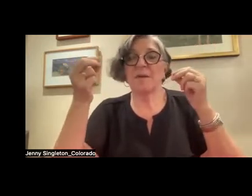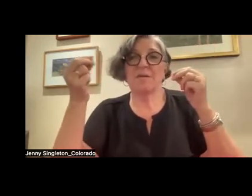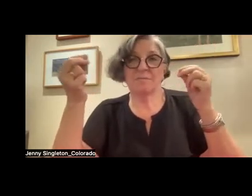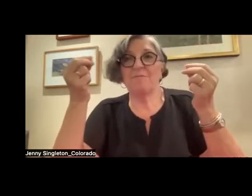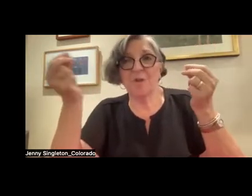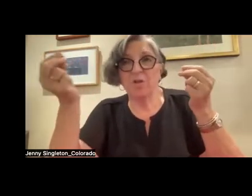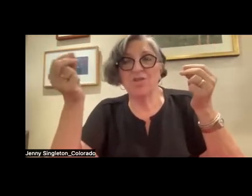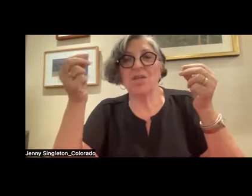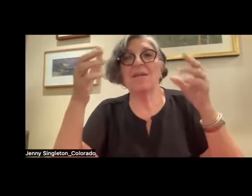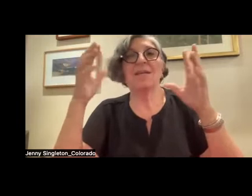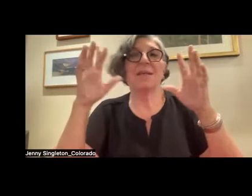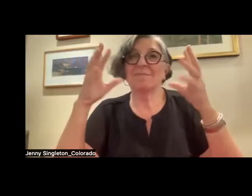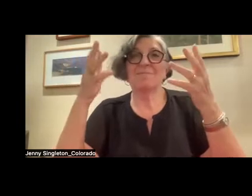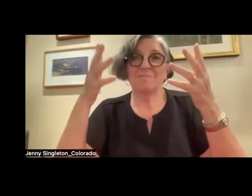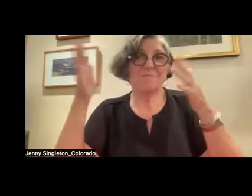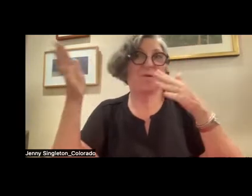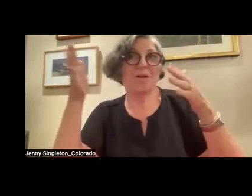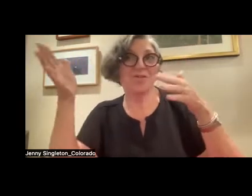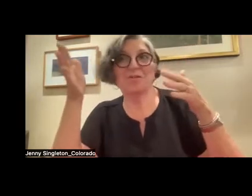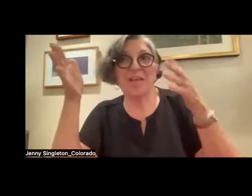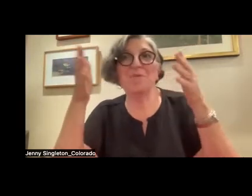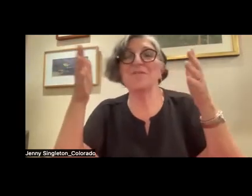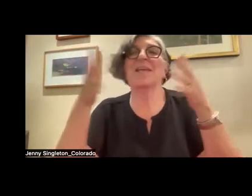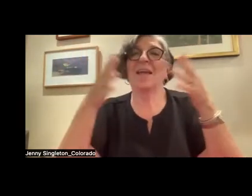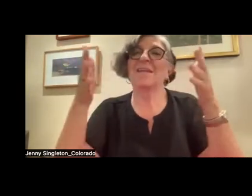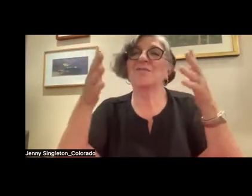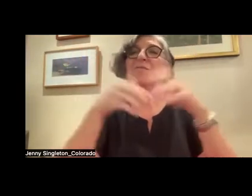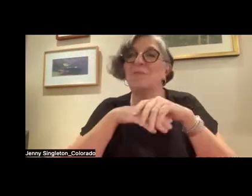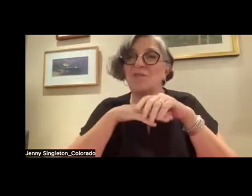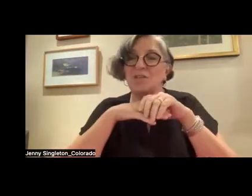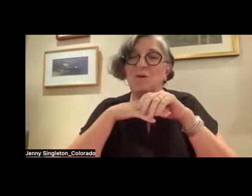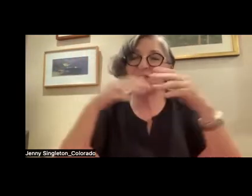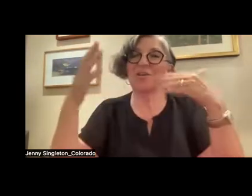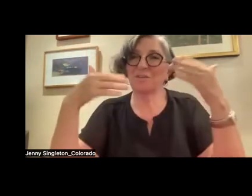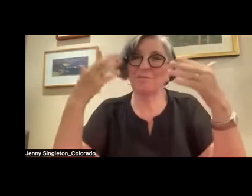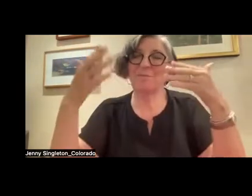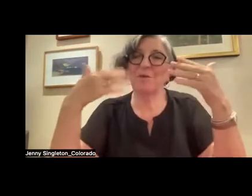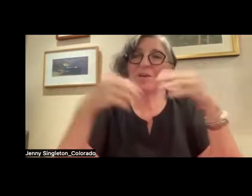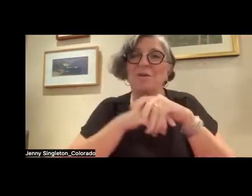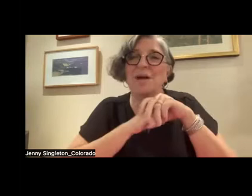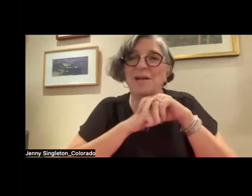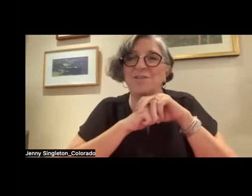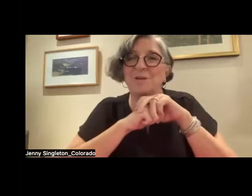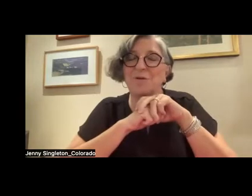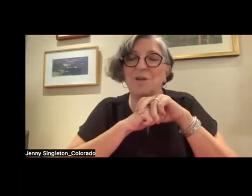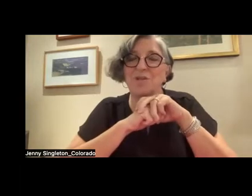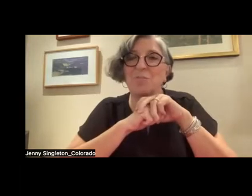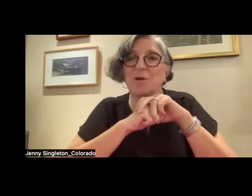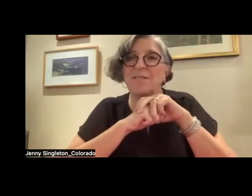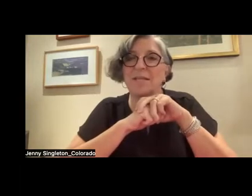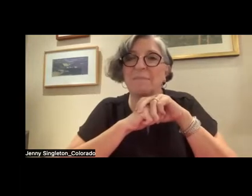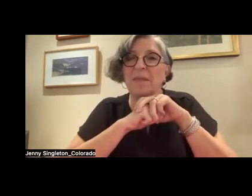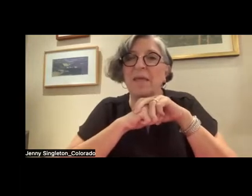of phonology, and that phonological neighbors can interfere with each other when you're doing